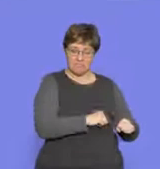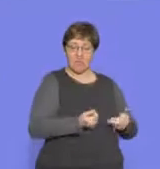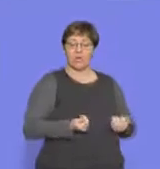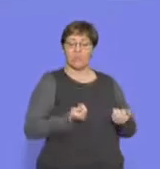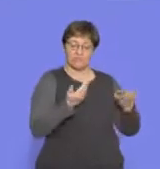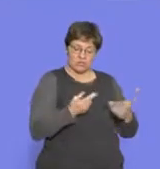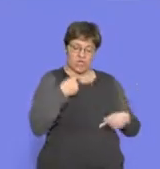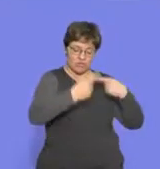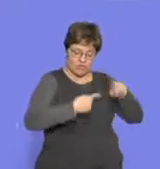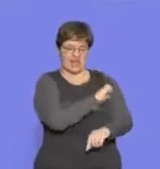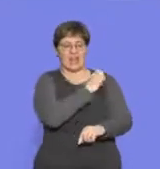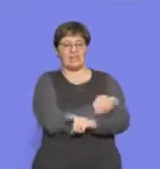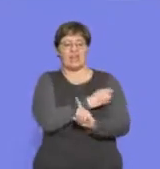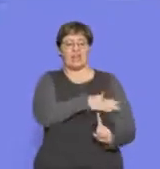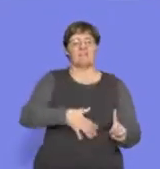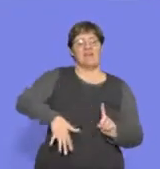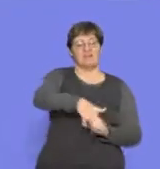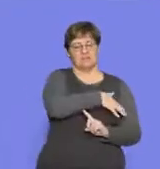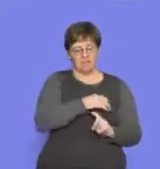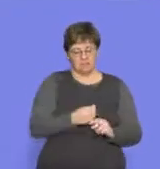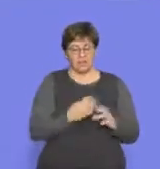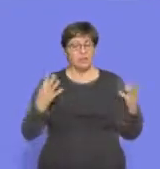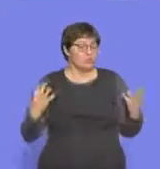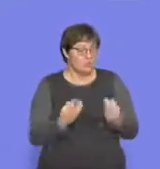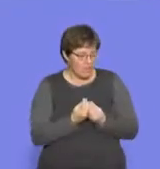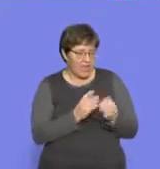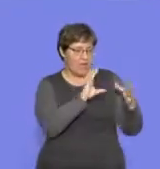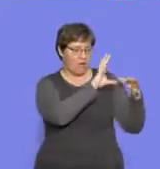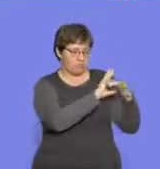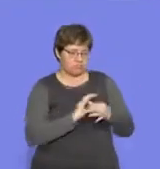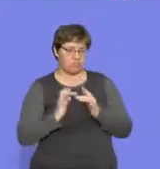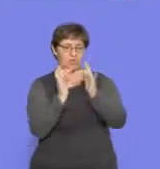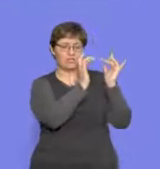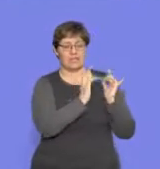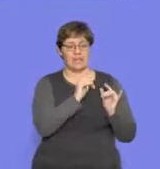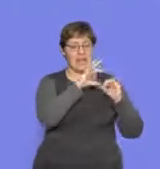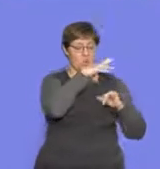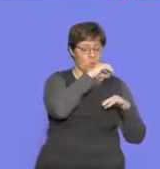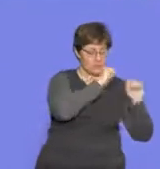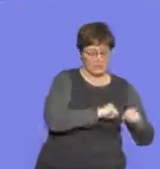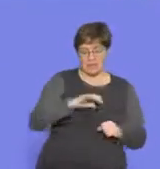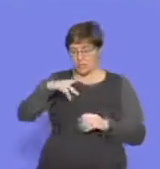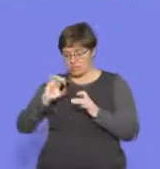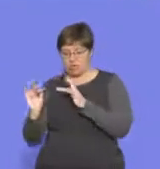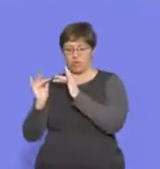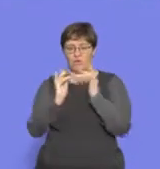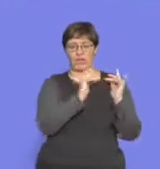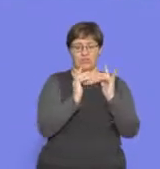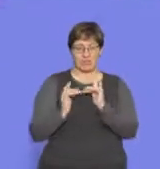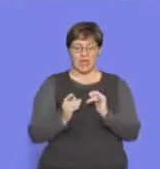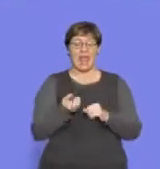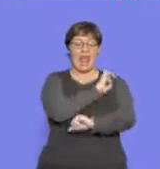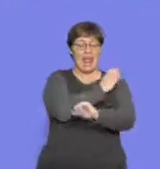and recycle energy from that environment. And collectively, there's an interconnectedness between ecosystems. And we see that there's a flow of